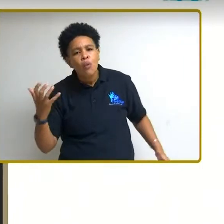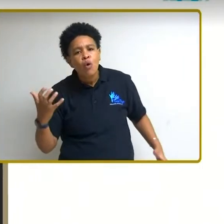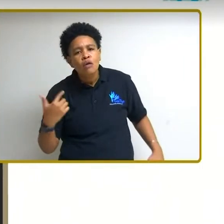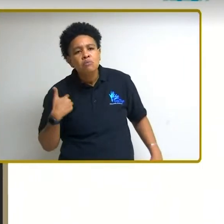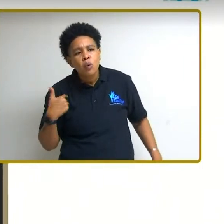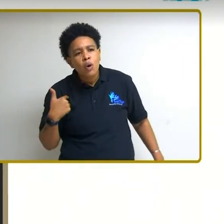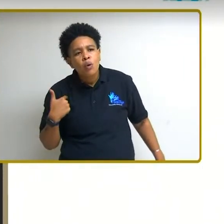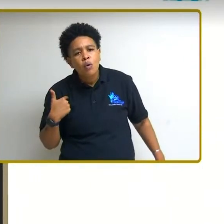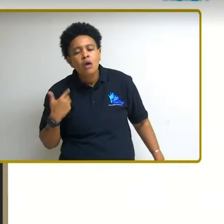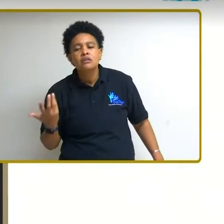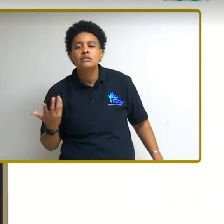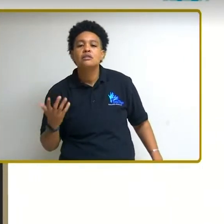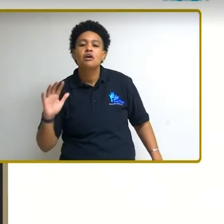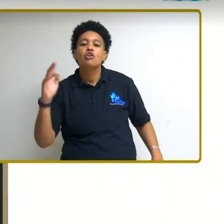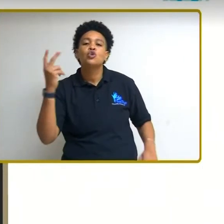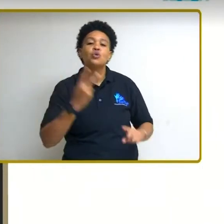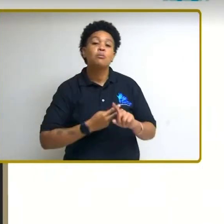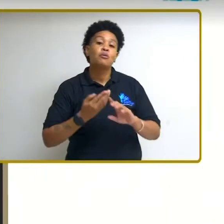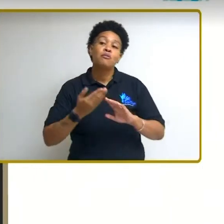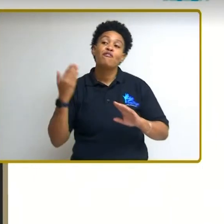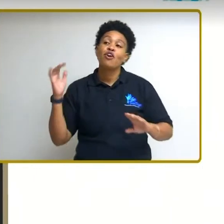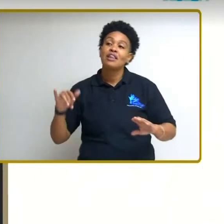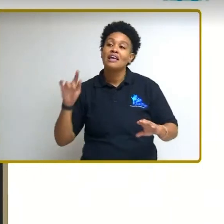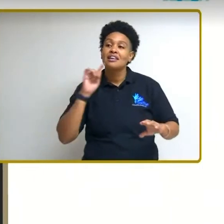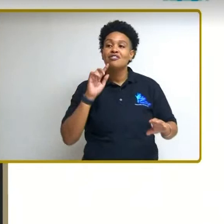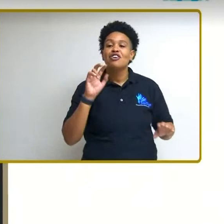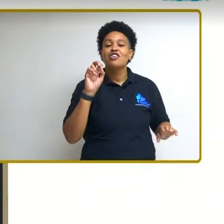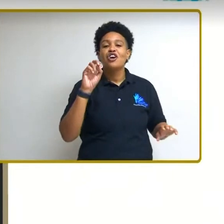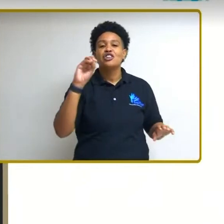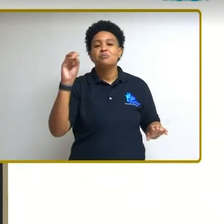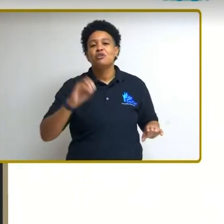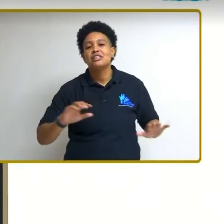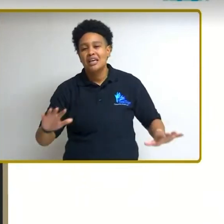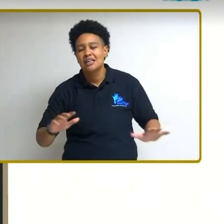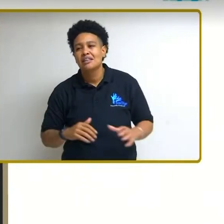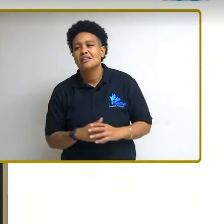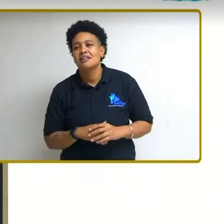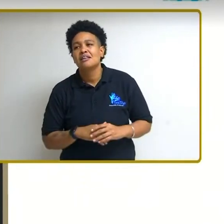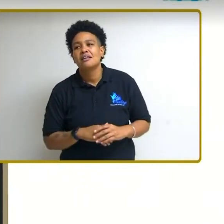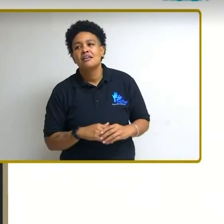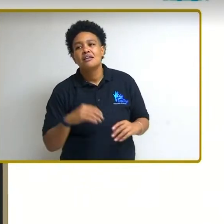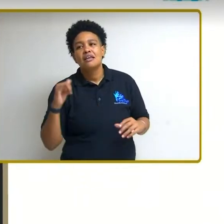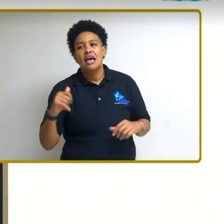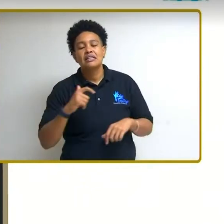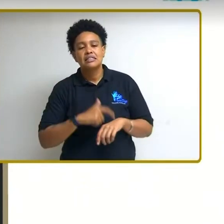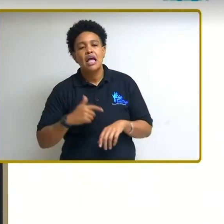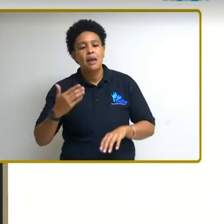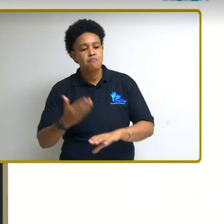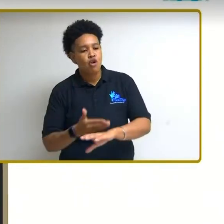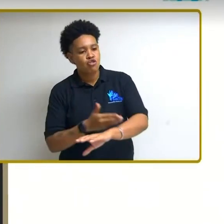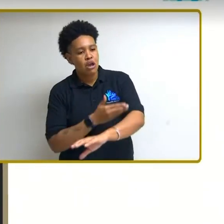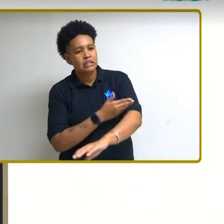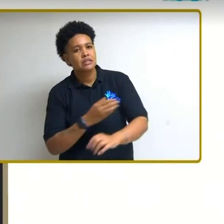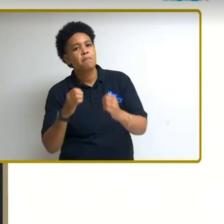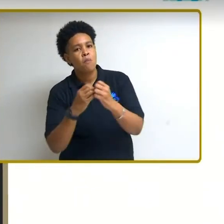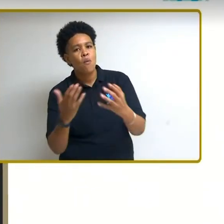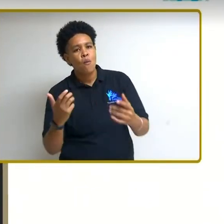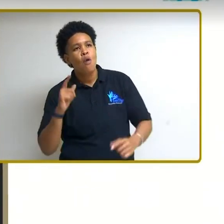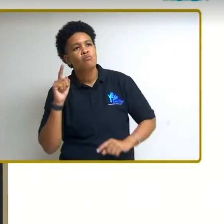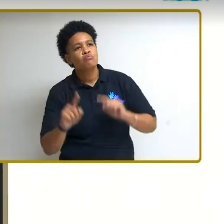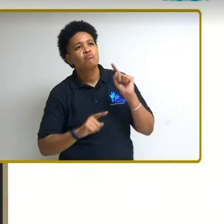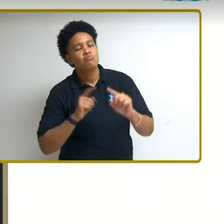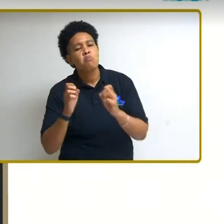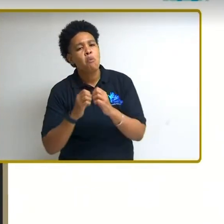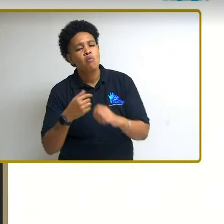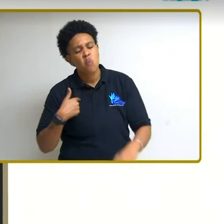About 2 months prior to that, it was in the 30s. And so as time progresses, there is greater buy-in